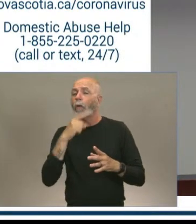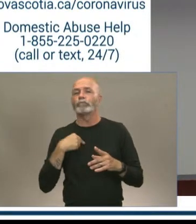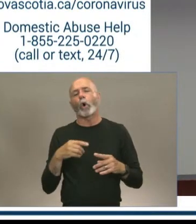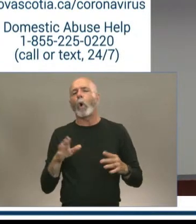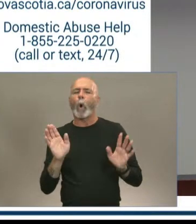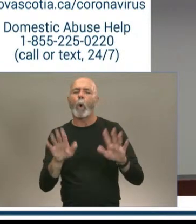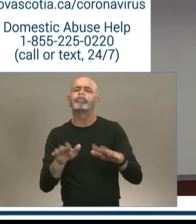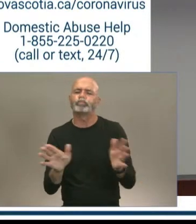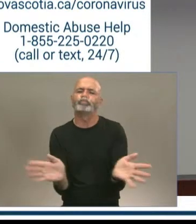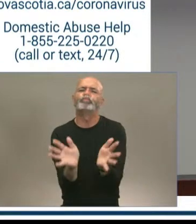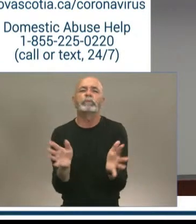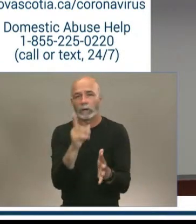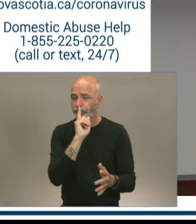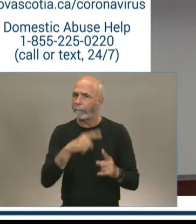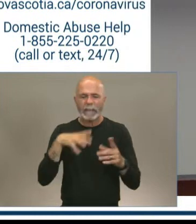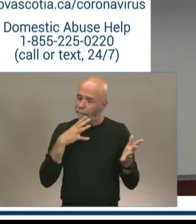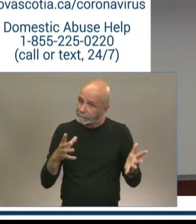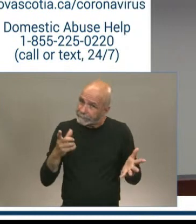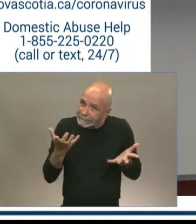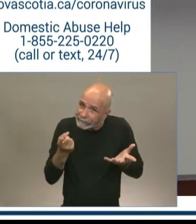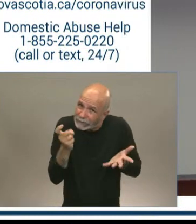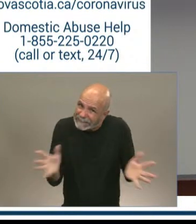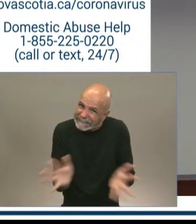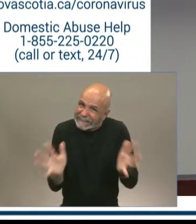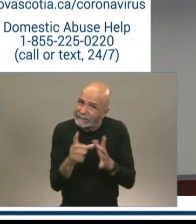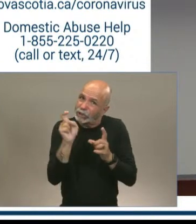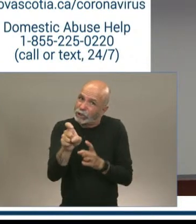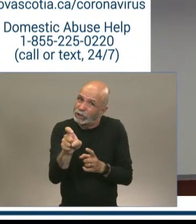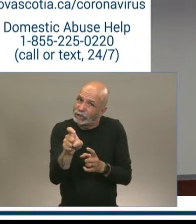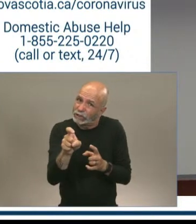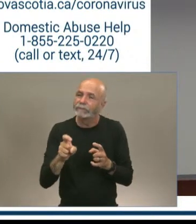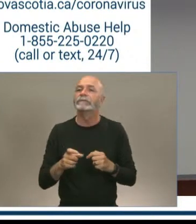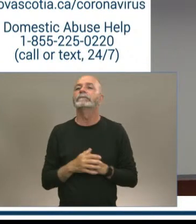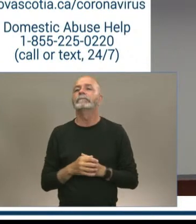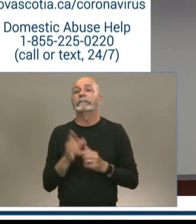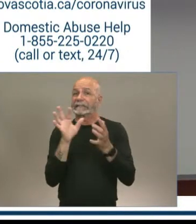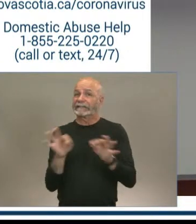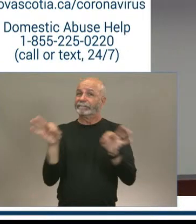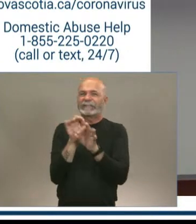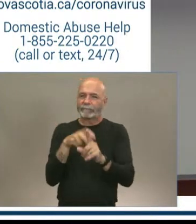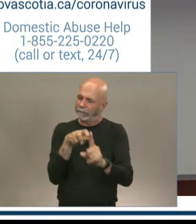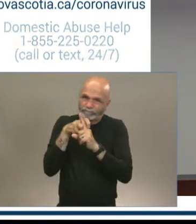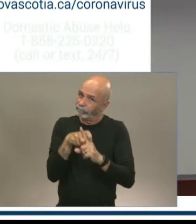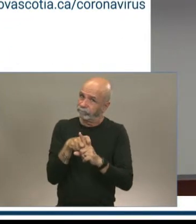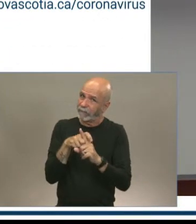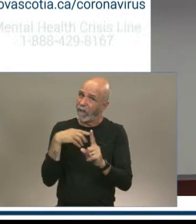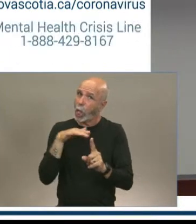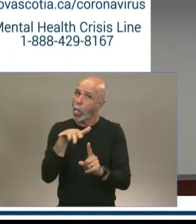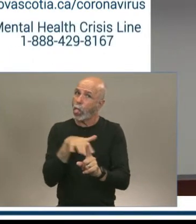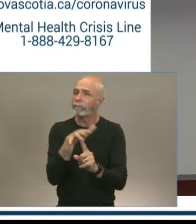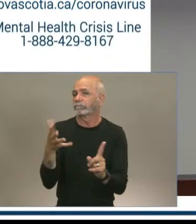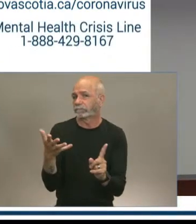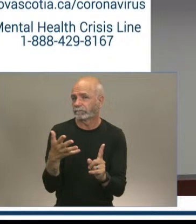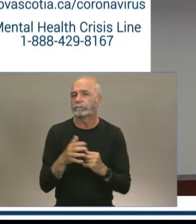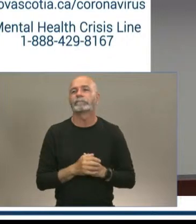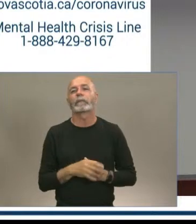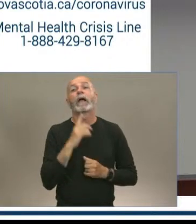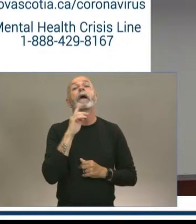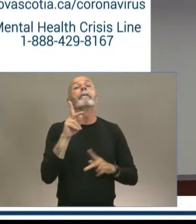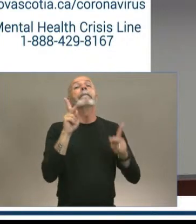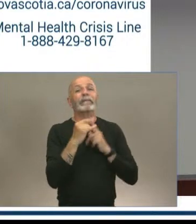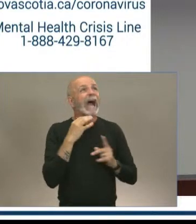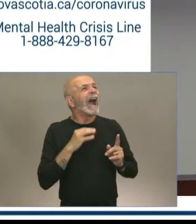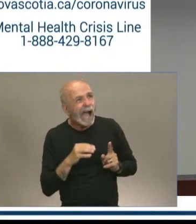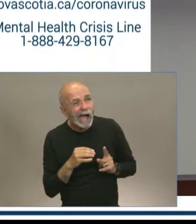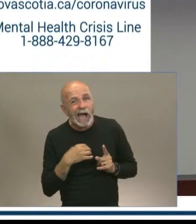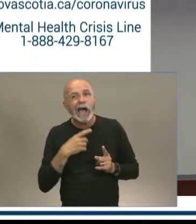COVID-19 is and how to catch it right away. There are many locations where travelers can get tested, including at the